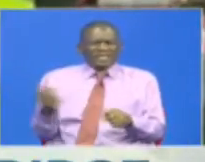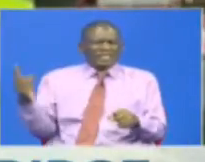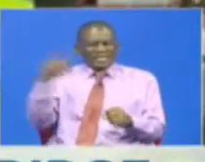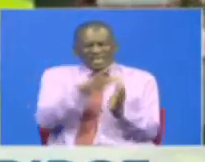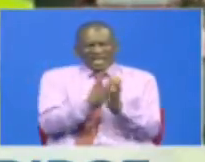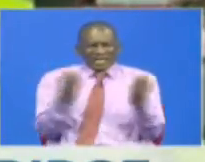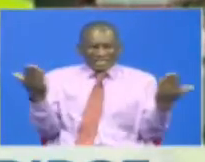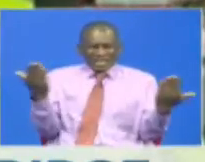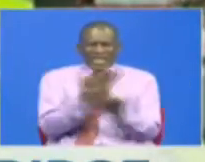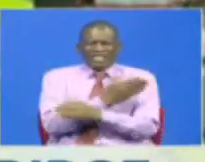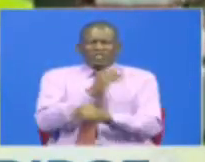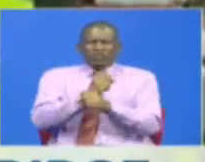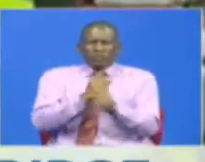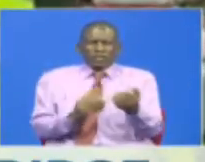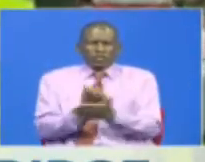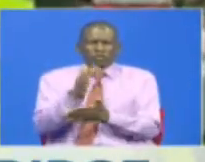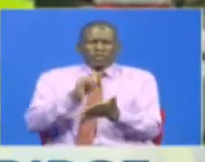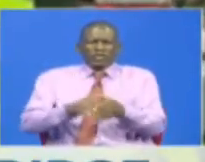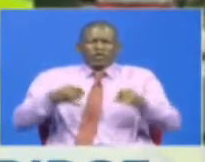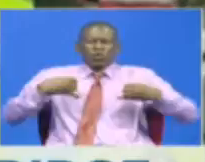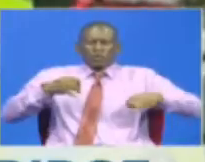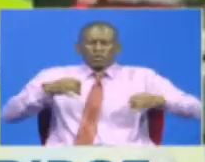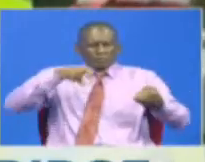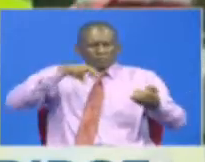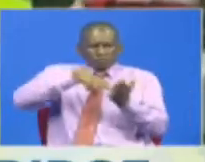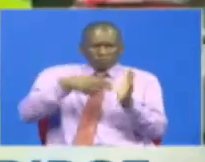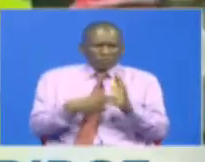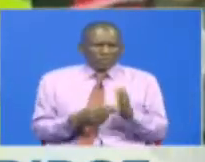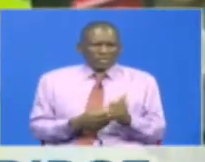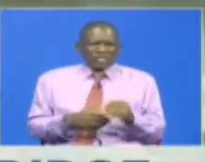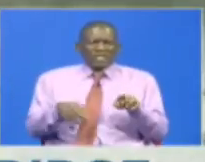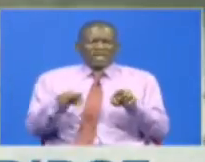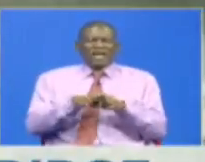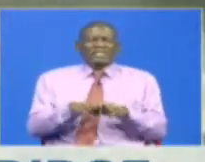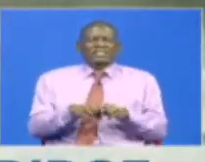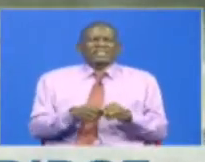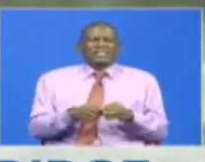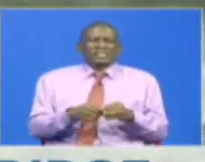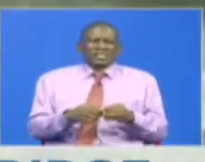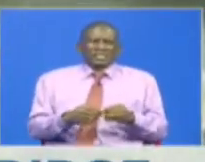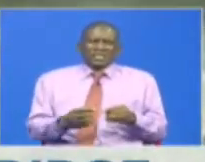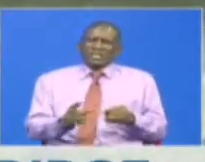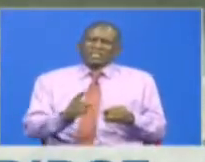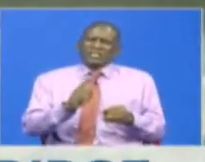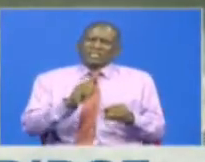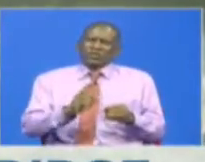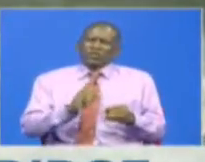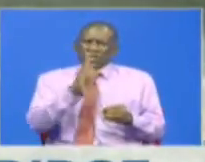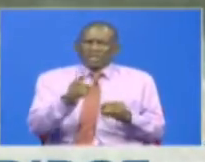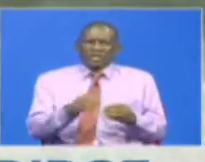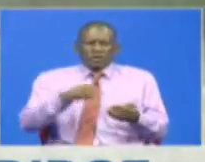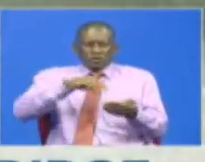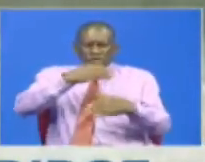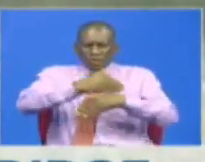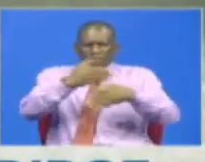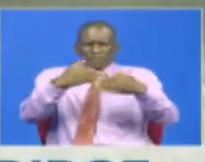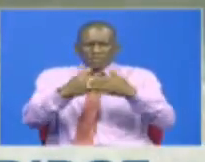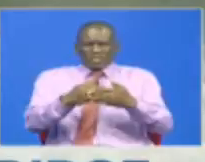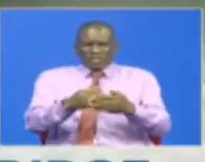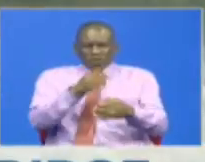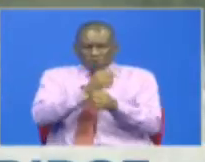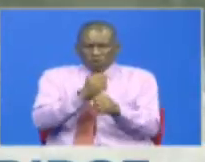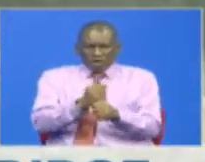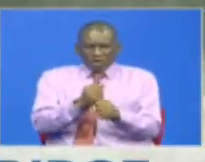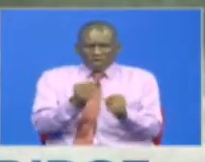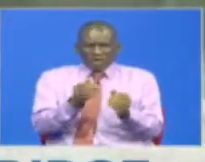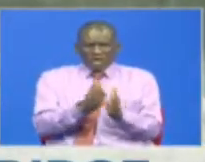to ensure that we implement the project as required. Construction works for the causeway and a